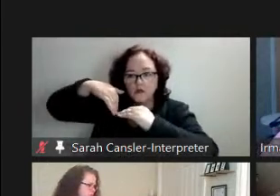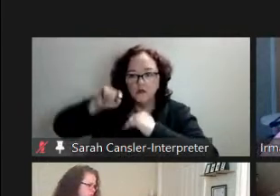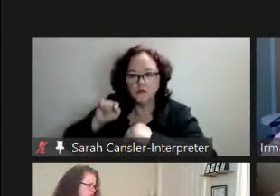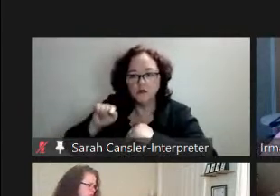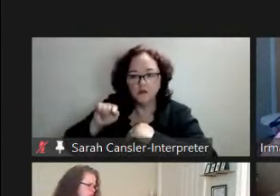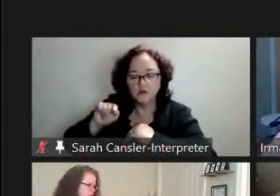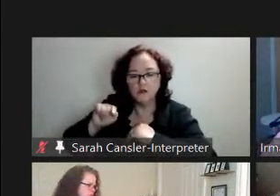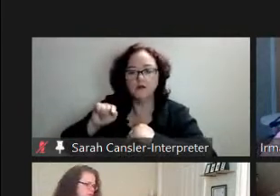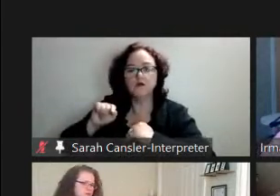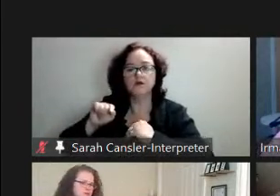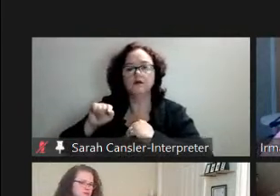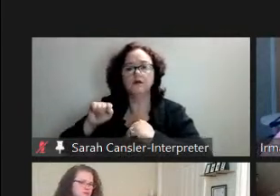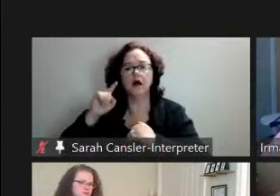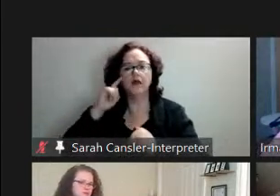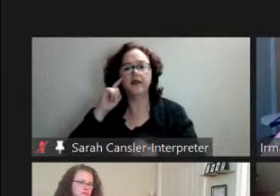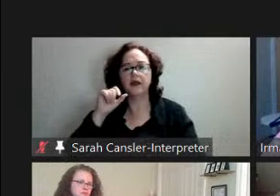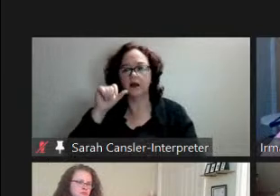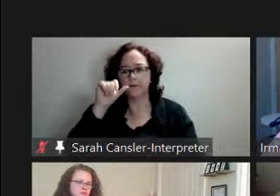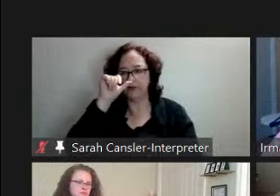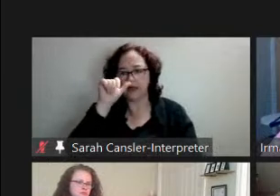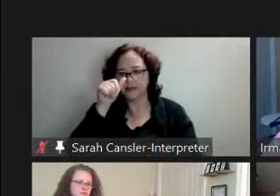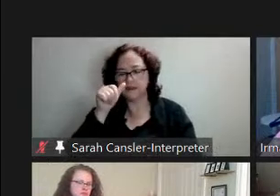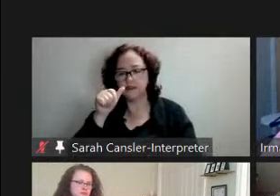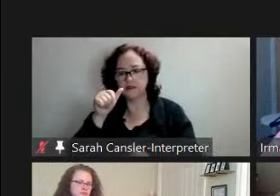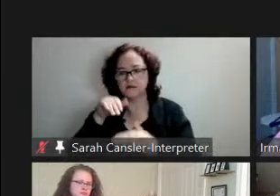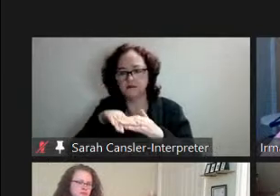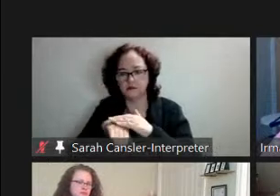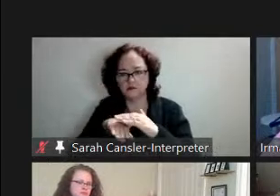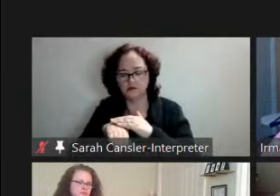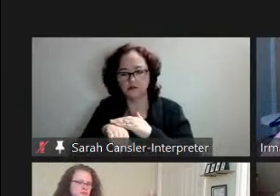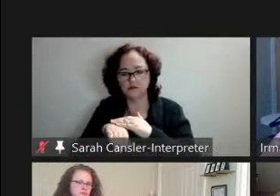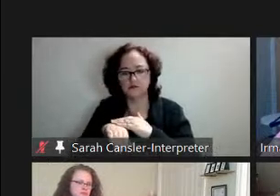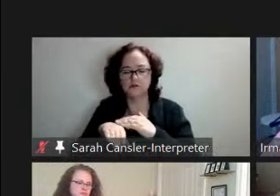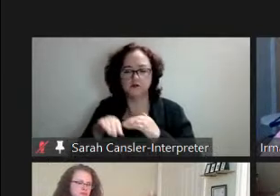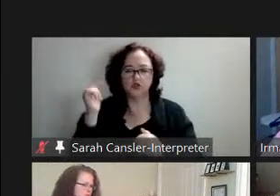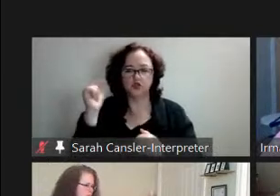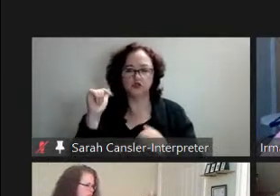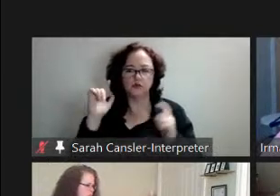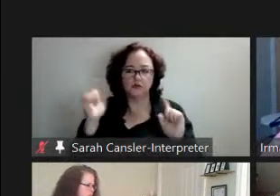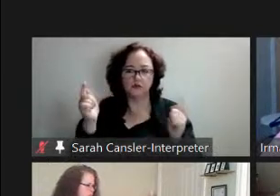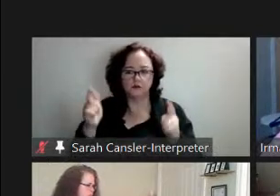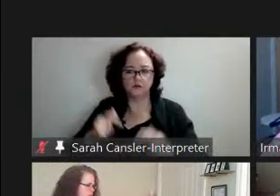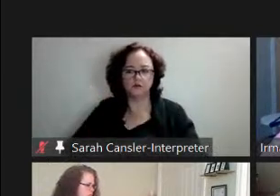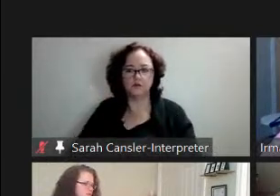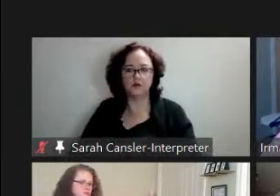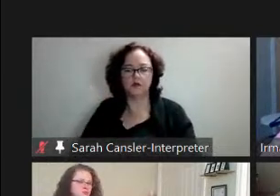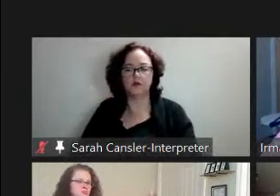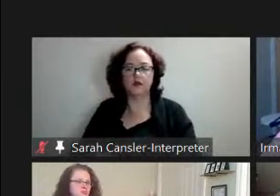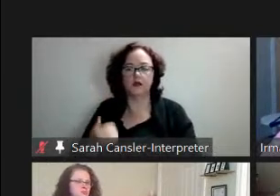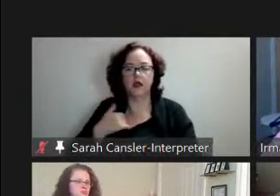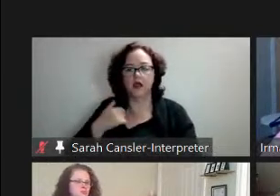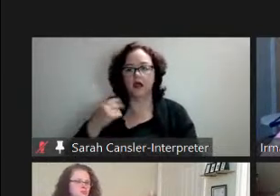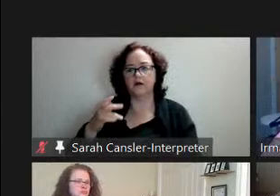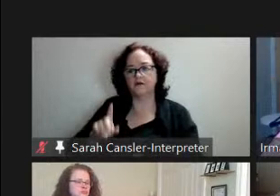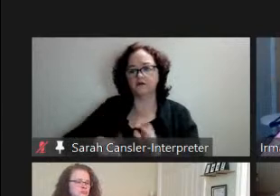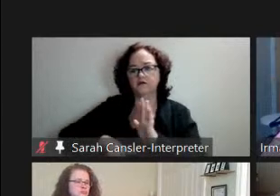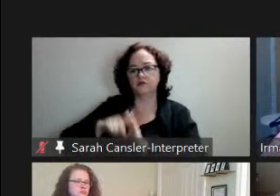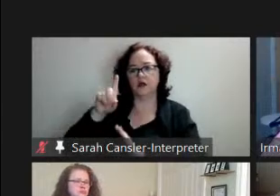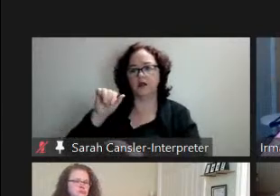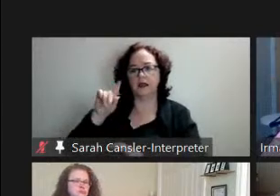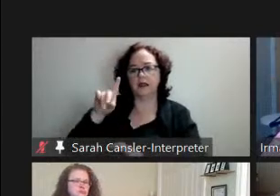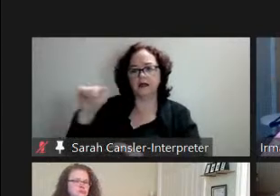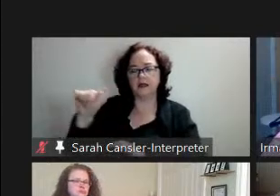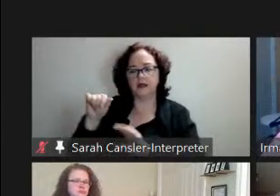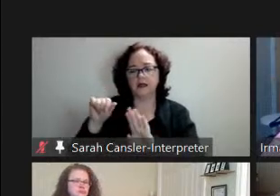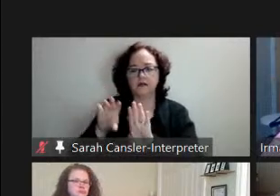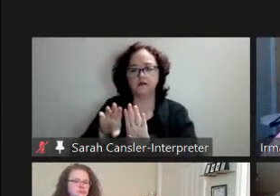I think that's the Pulaski entrance on the green line that has the tall ADA door, which is different